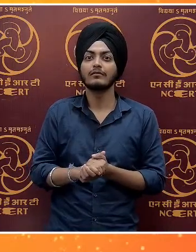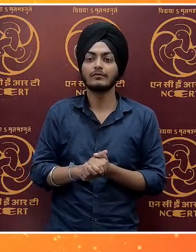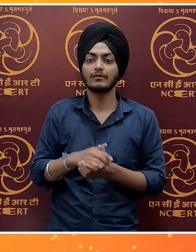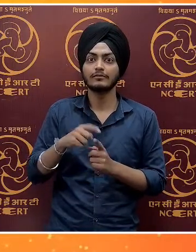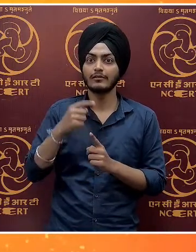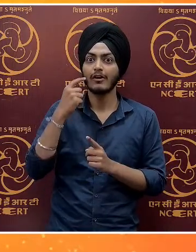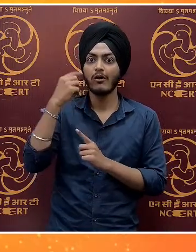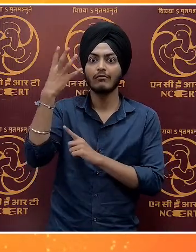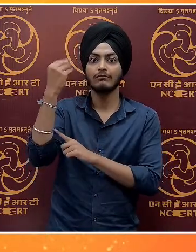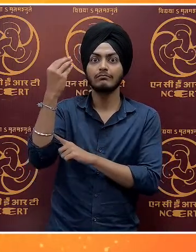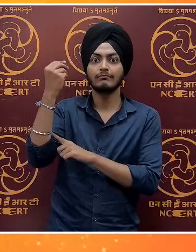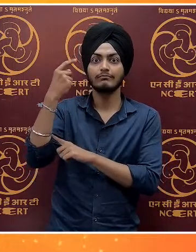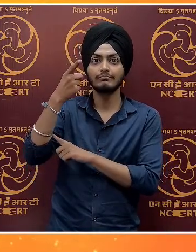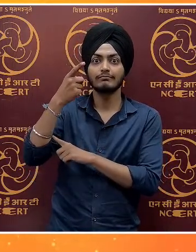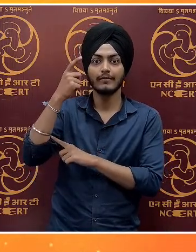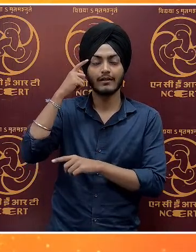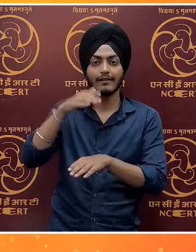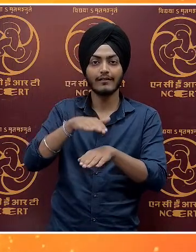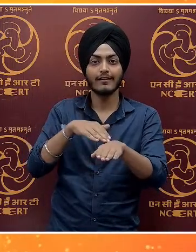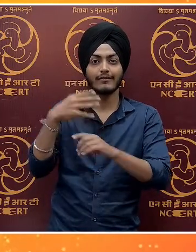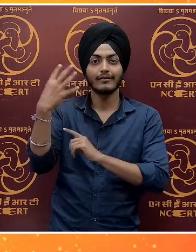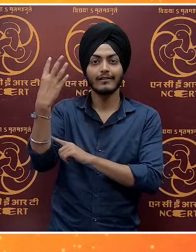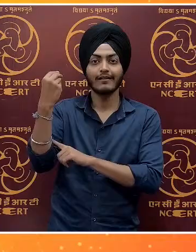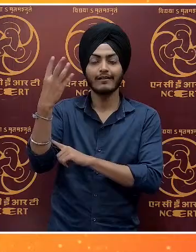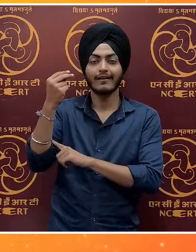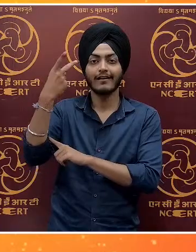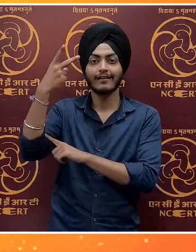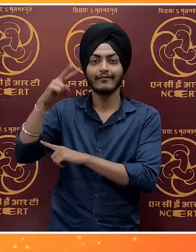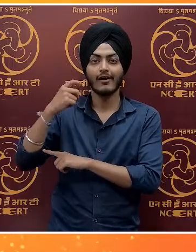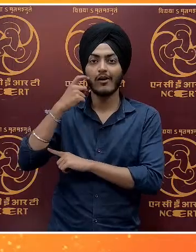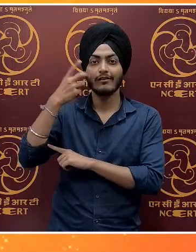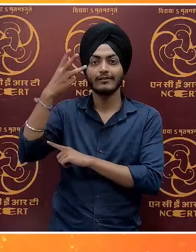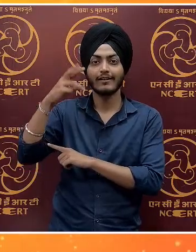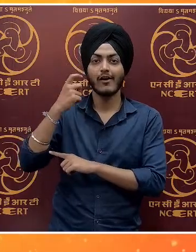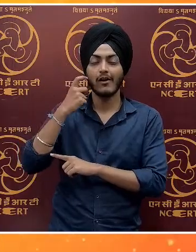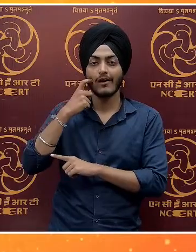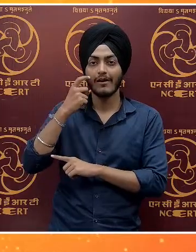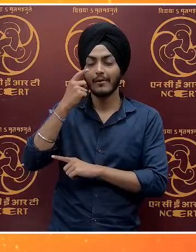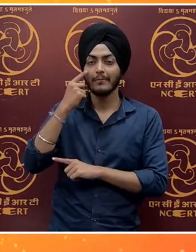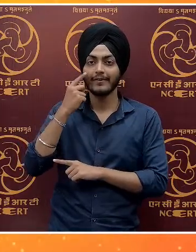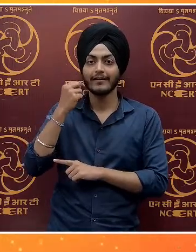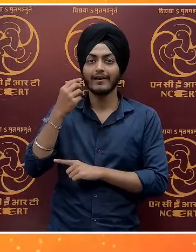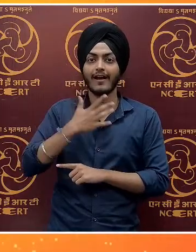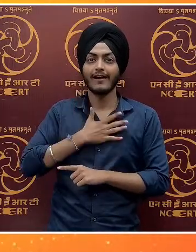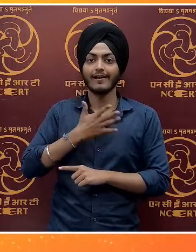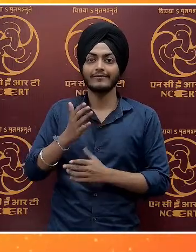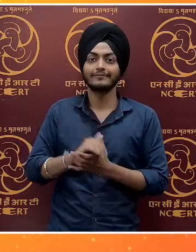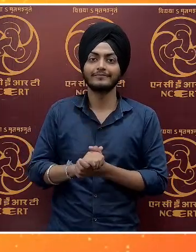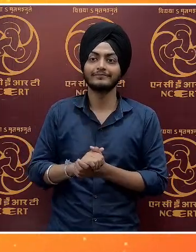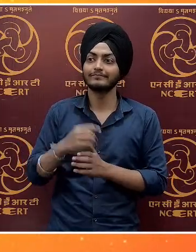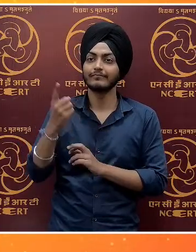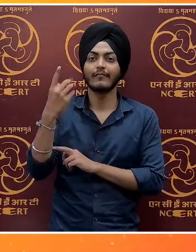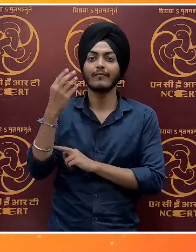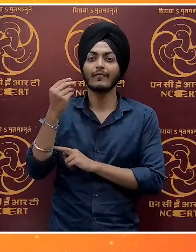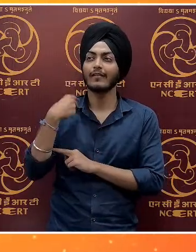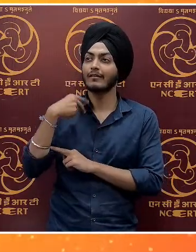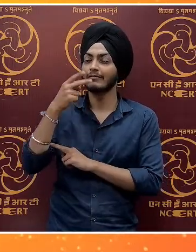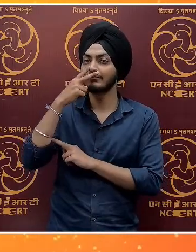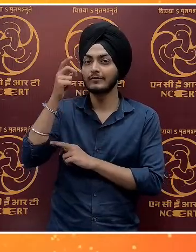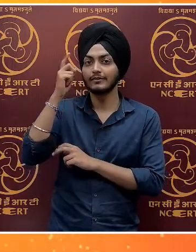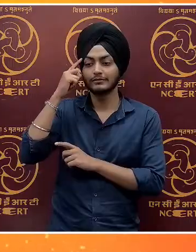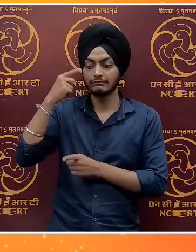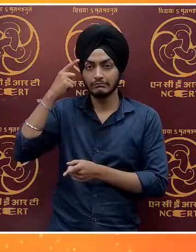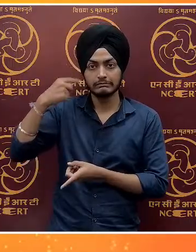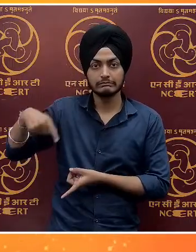traffic light. Traffic light, children. Traffic light is also known as traffic signal. We can see it on